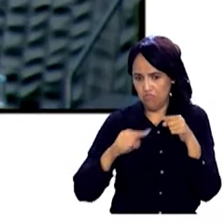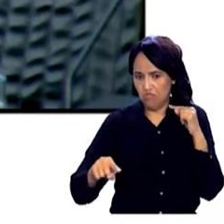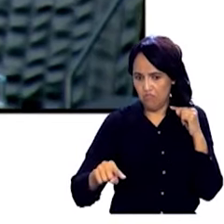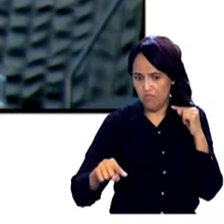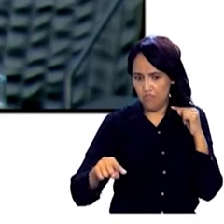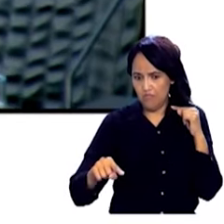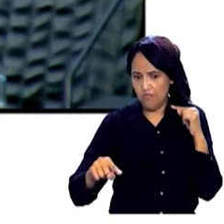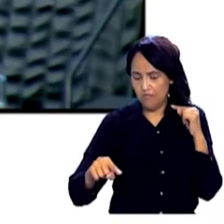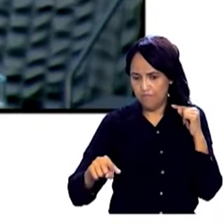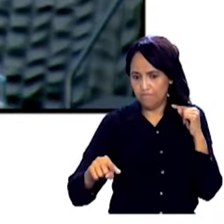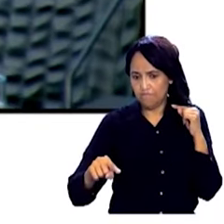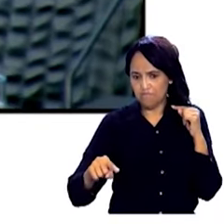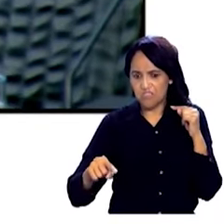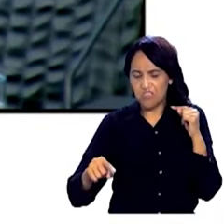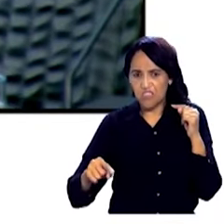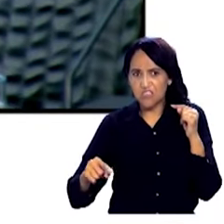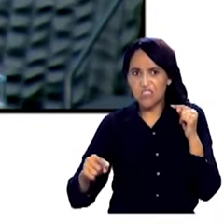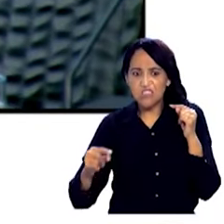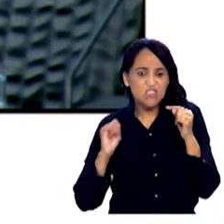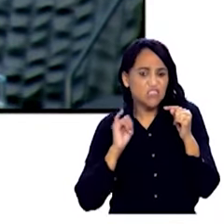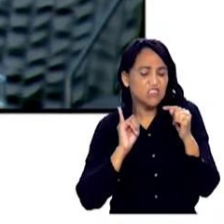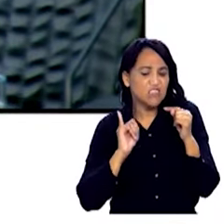toor andey